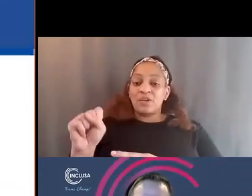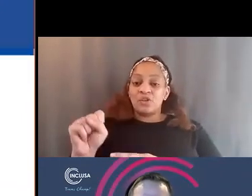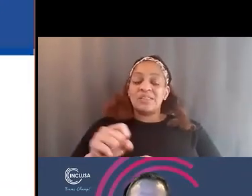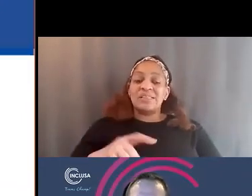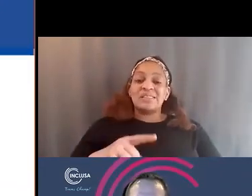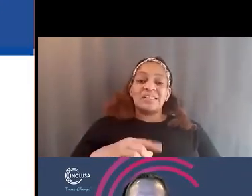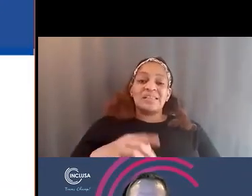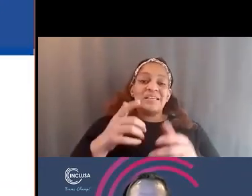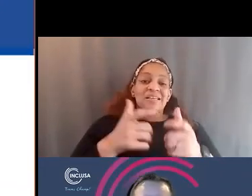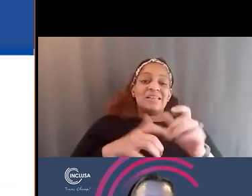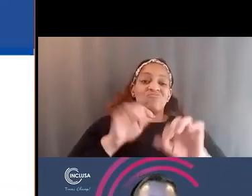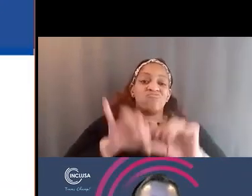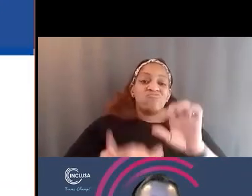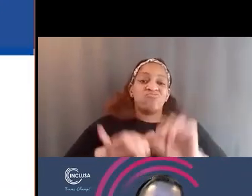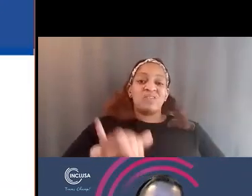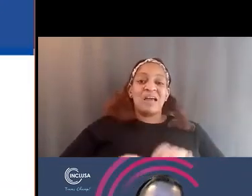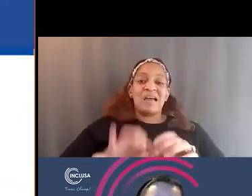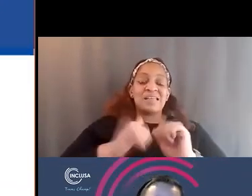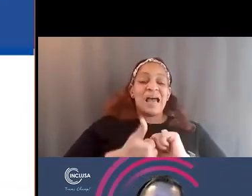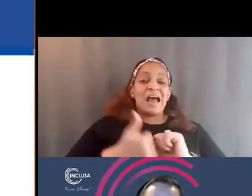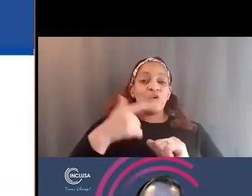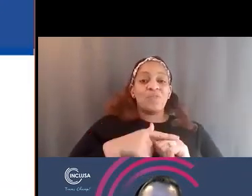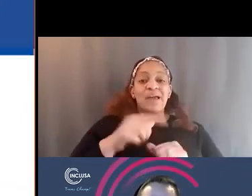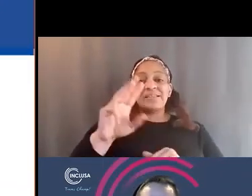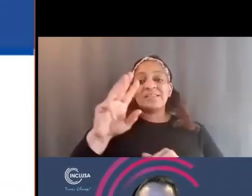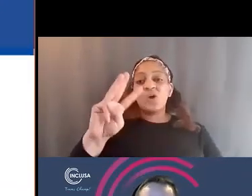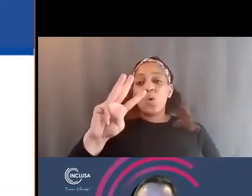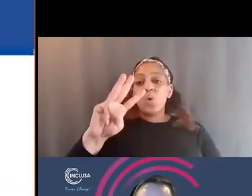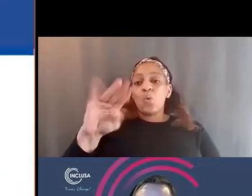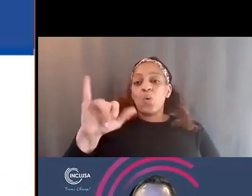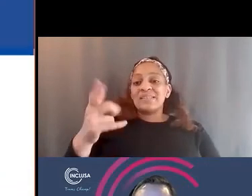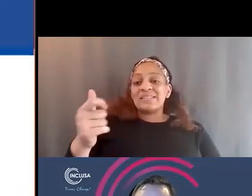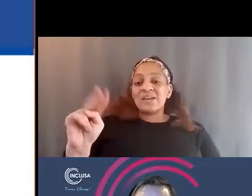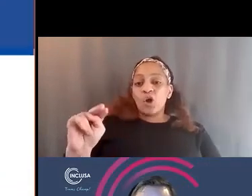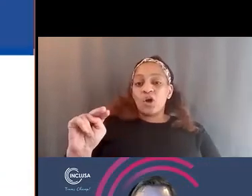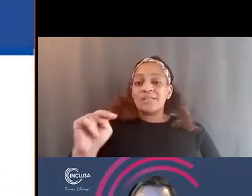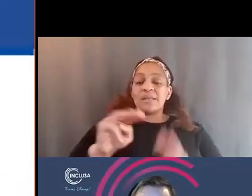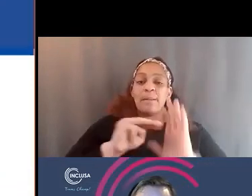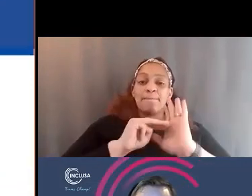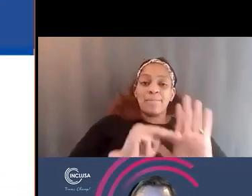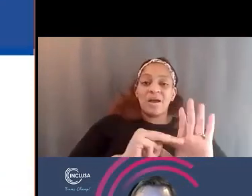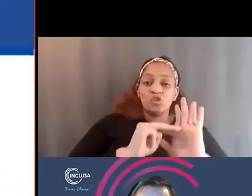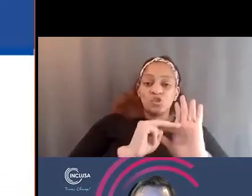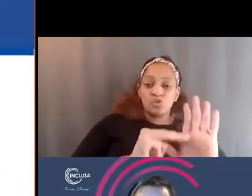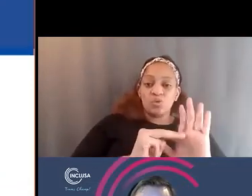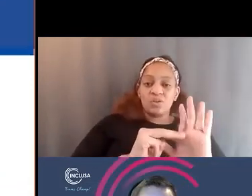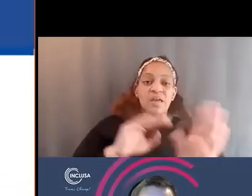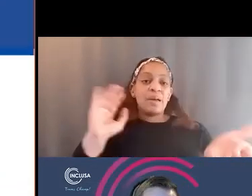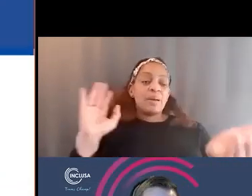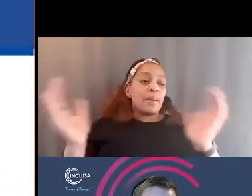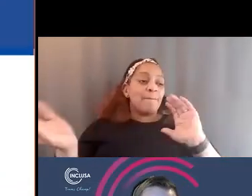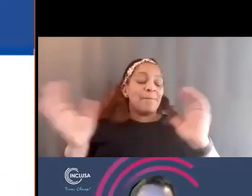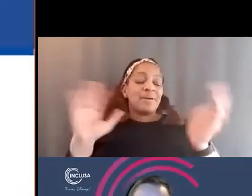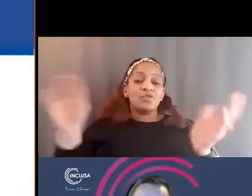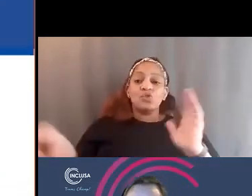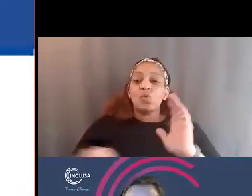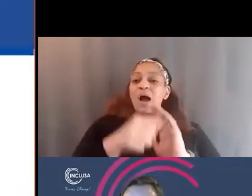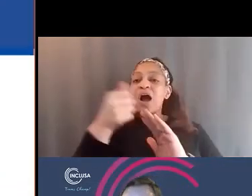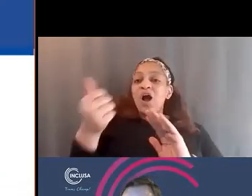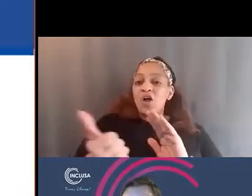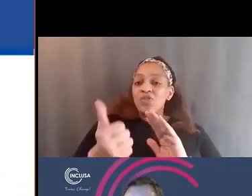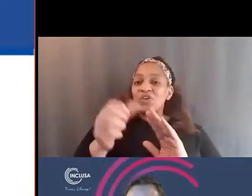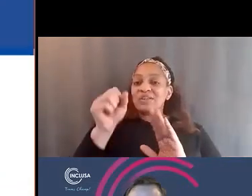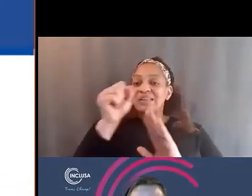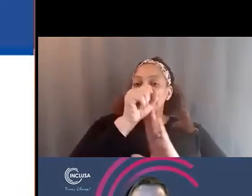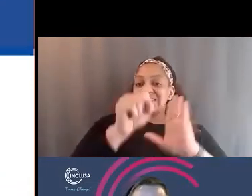a Wisconsin model 25+ month rates compare to other day or pre-vocational rates paid in the